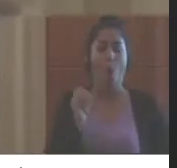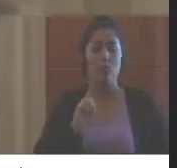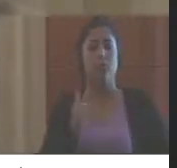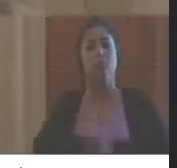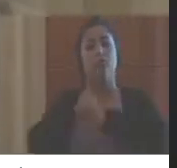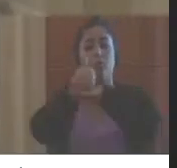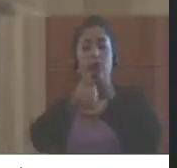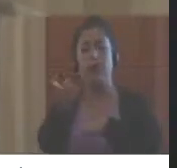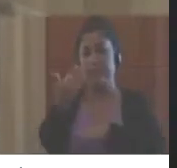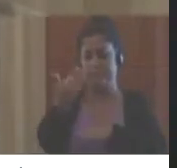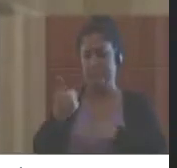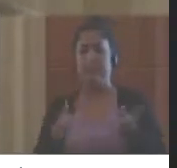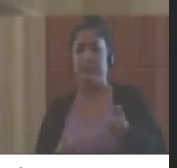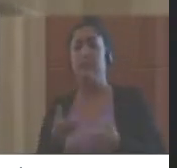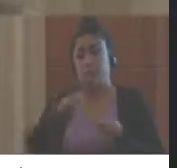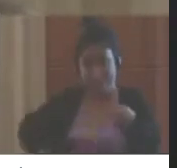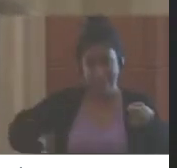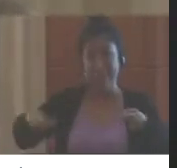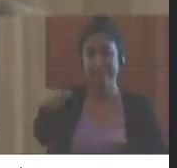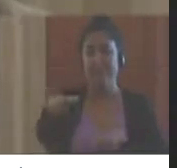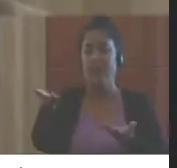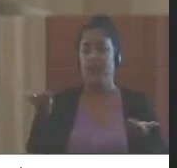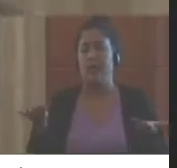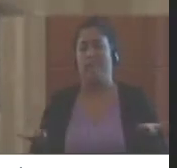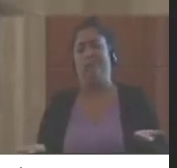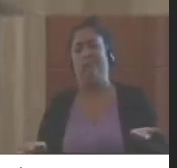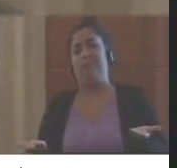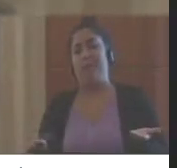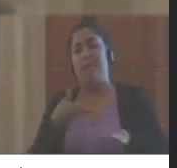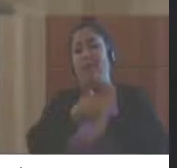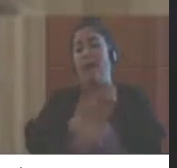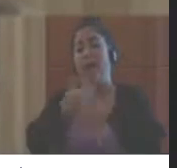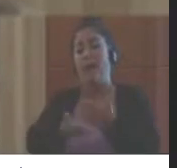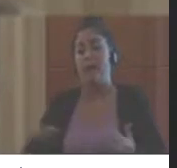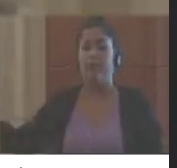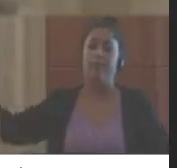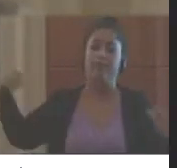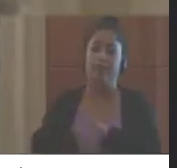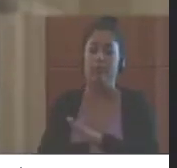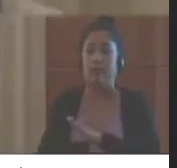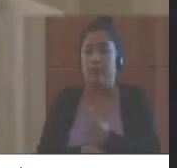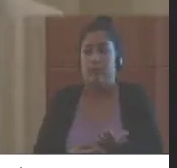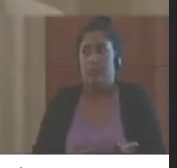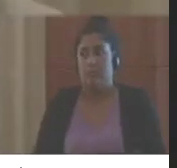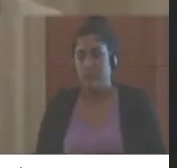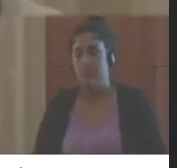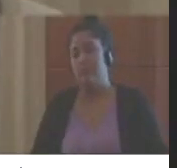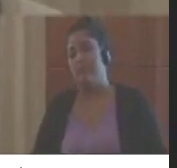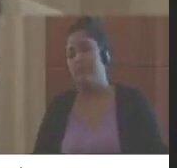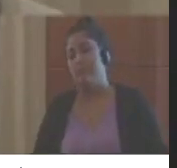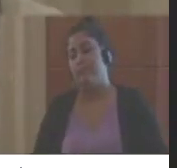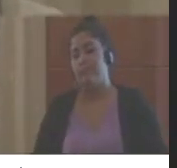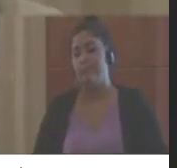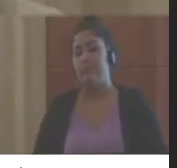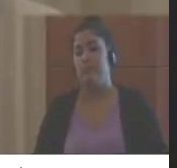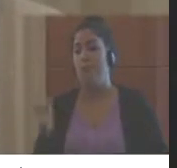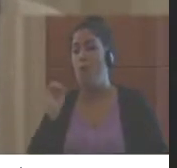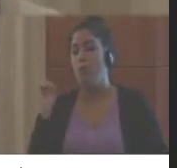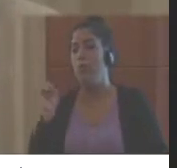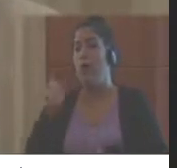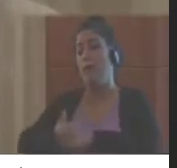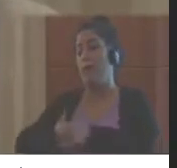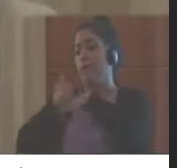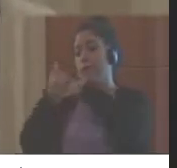have land traffickers, we have authorities in decentralized governments which promote this kind